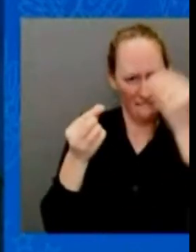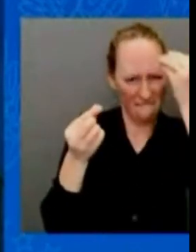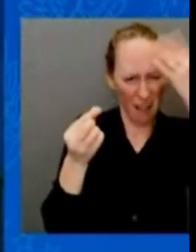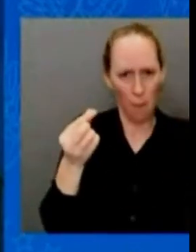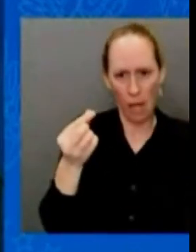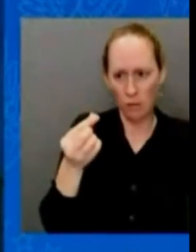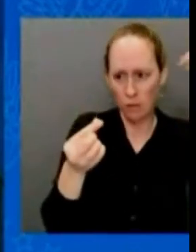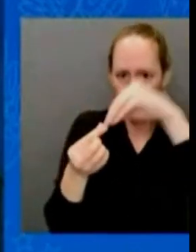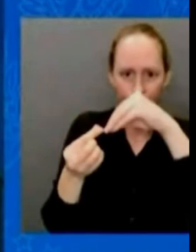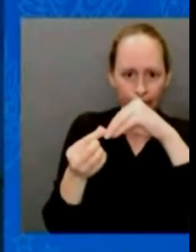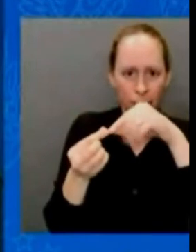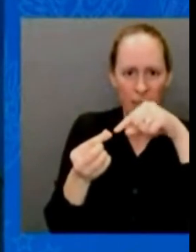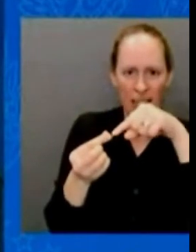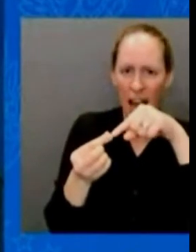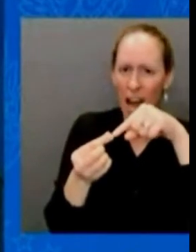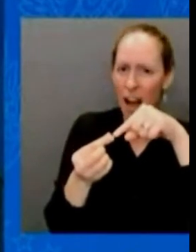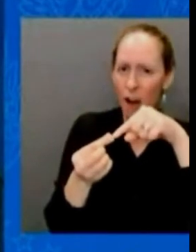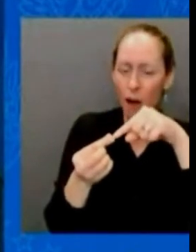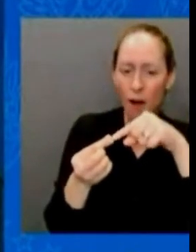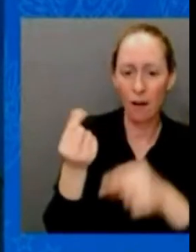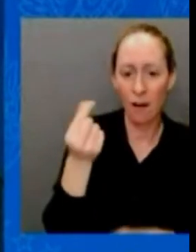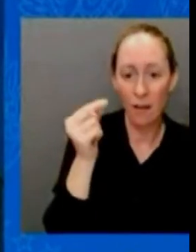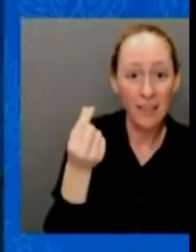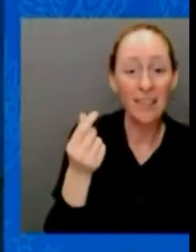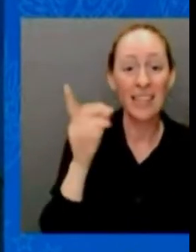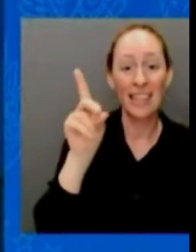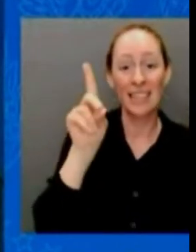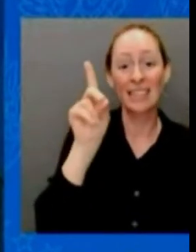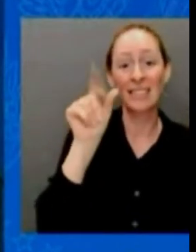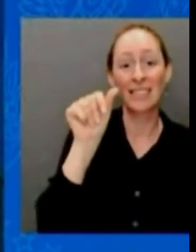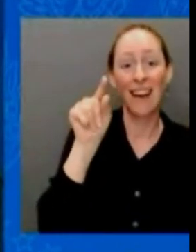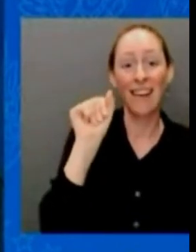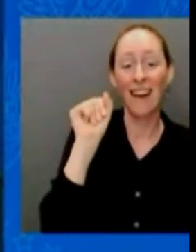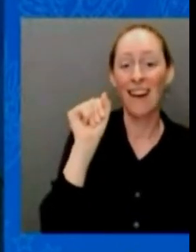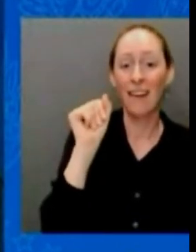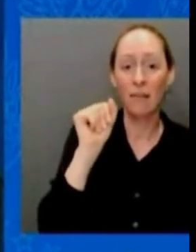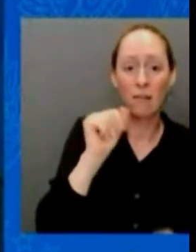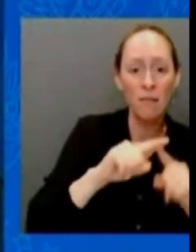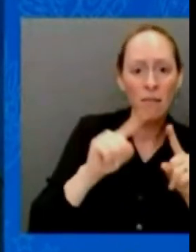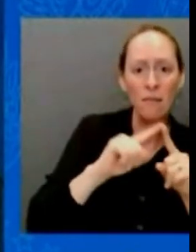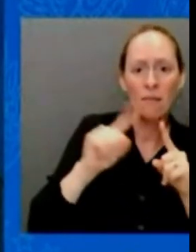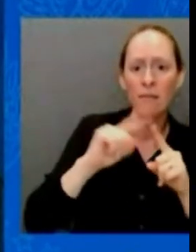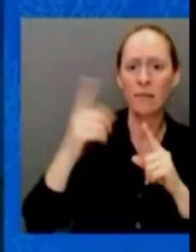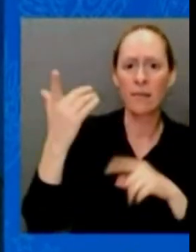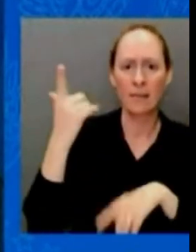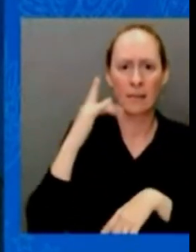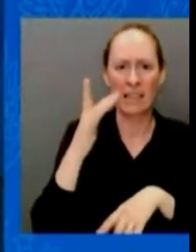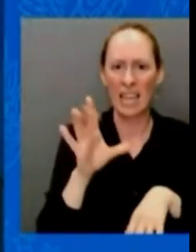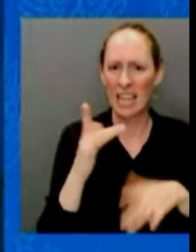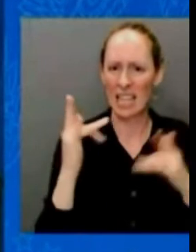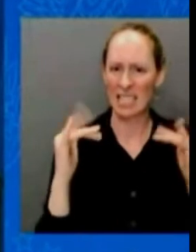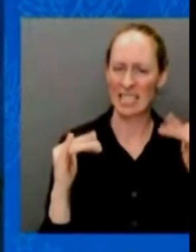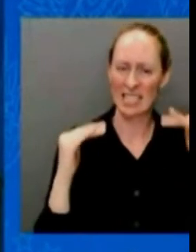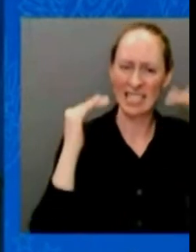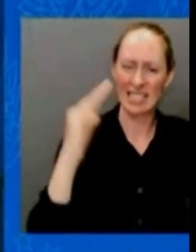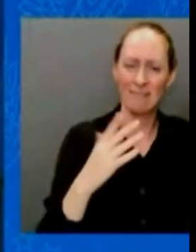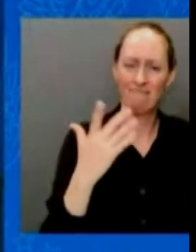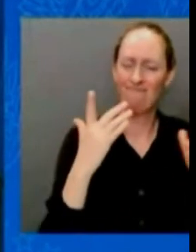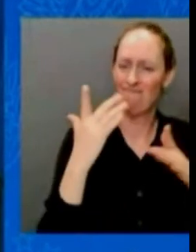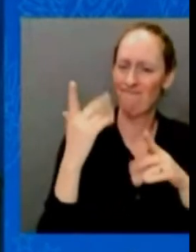computing lives in the kind of chips that Micron makes. And the examples are all around